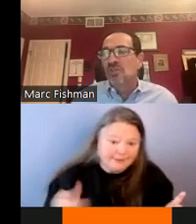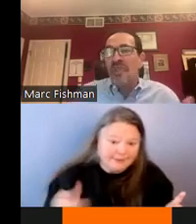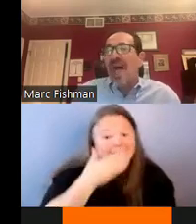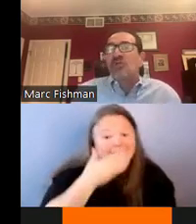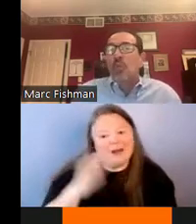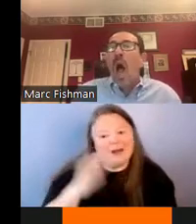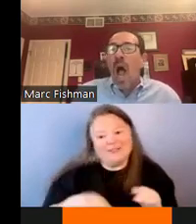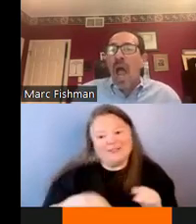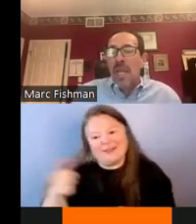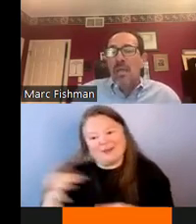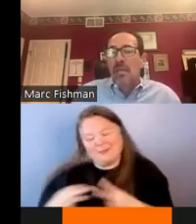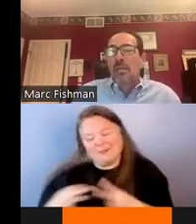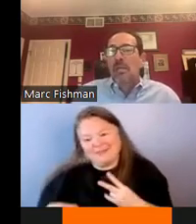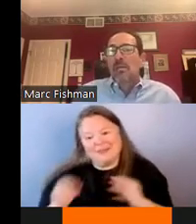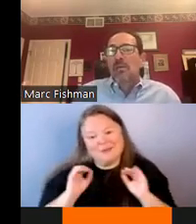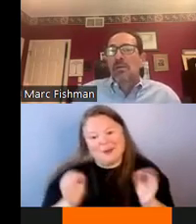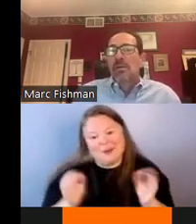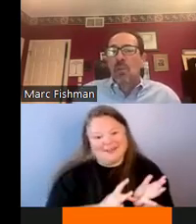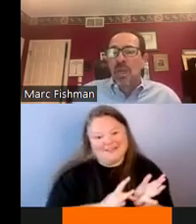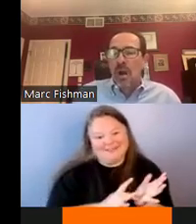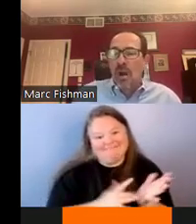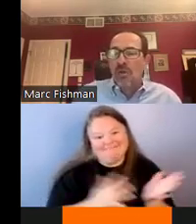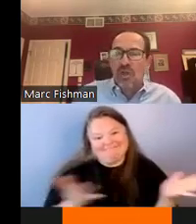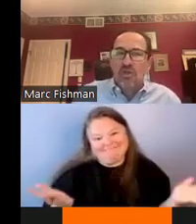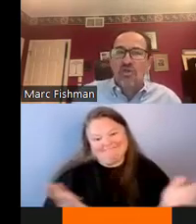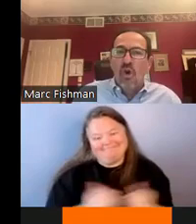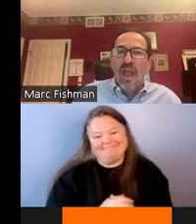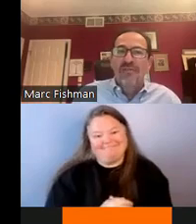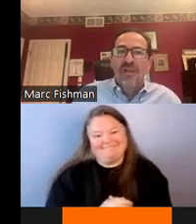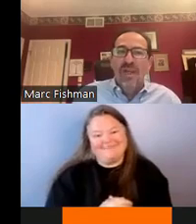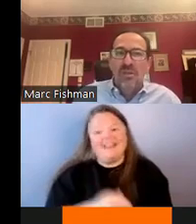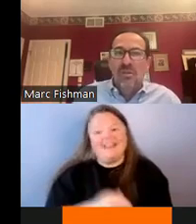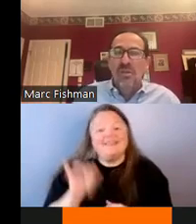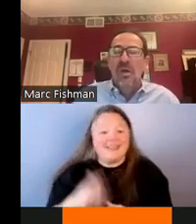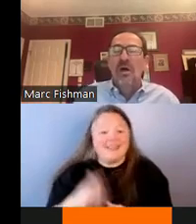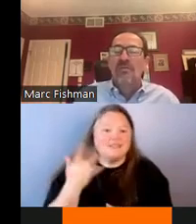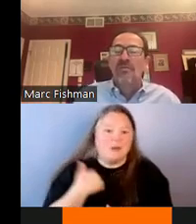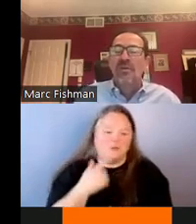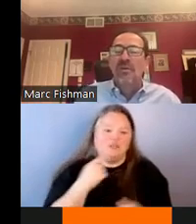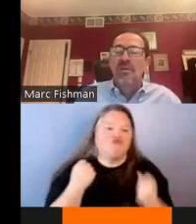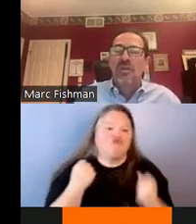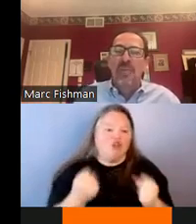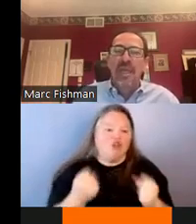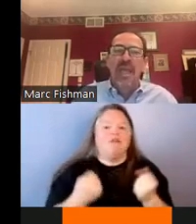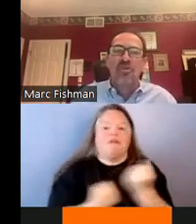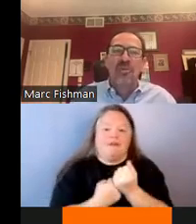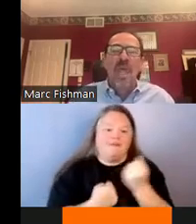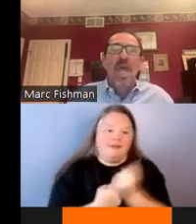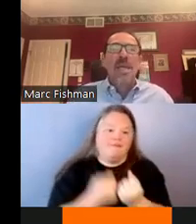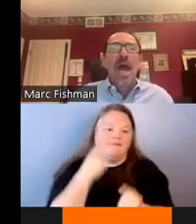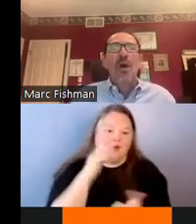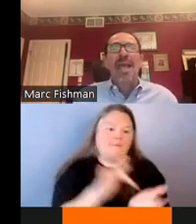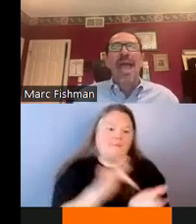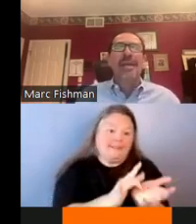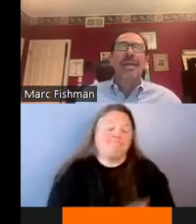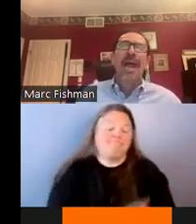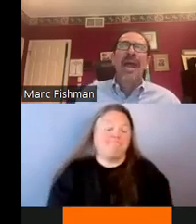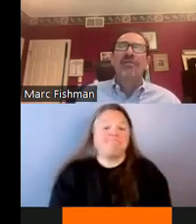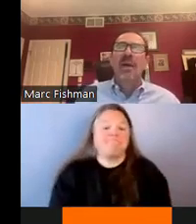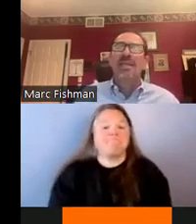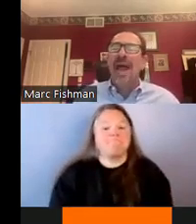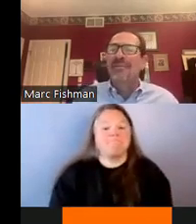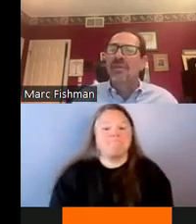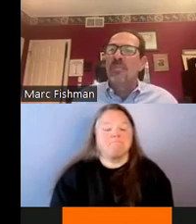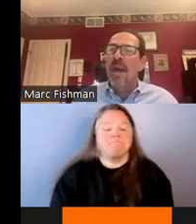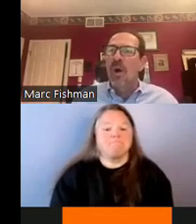no medicines, and that's why we are such strong advocates of using medication. Now, again,